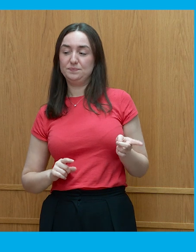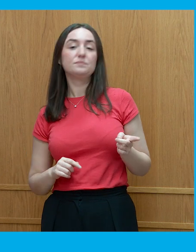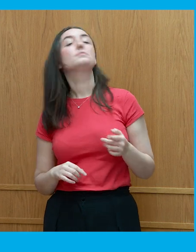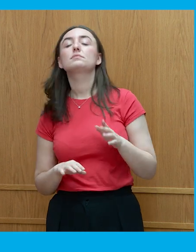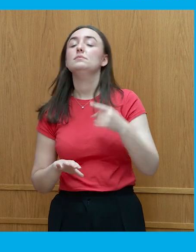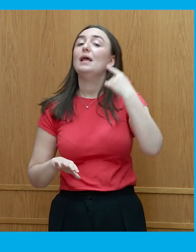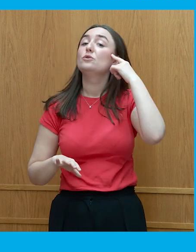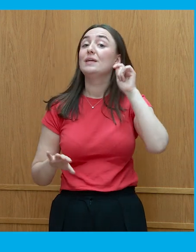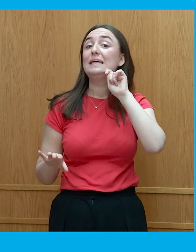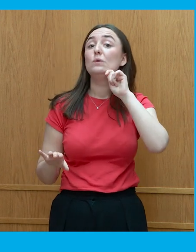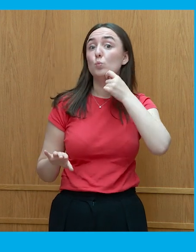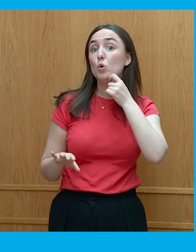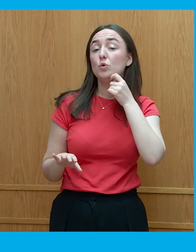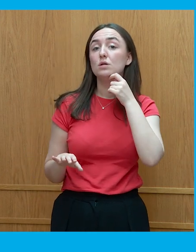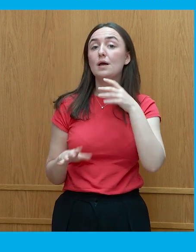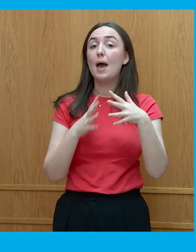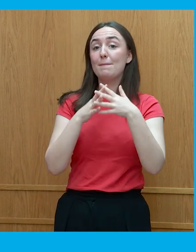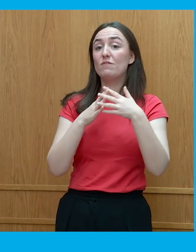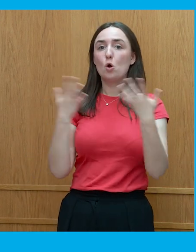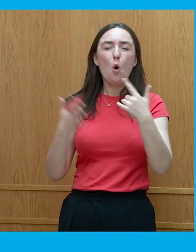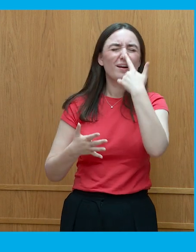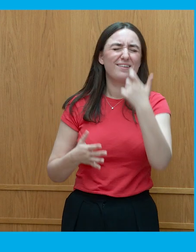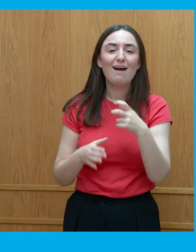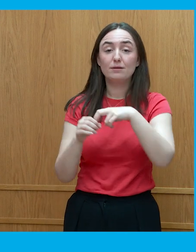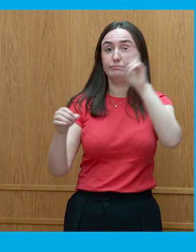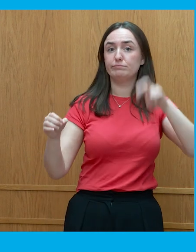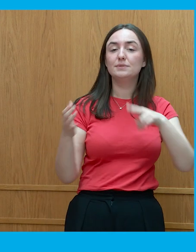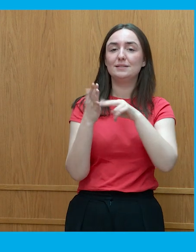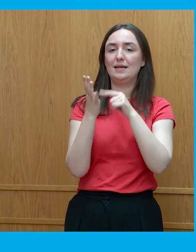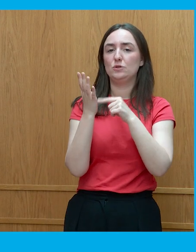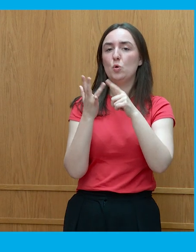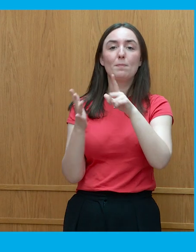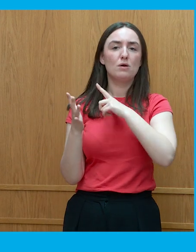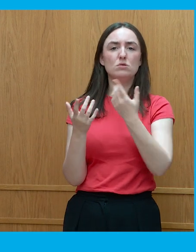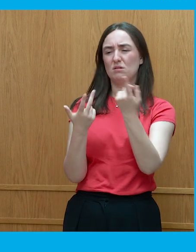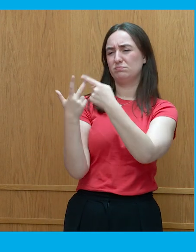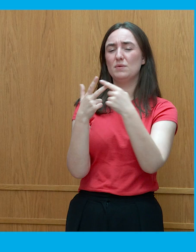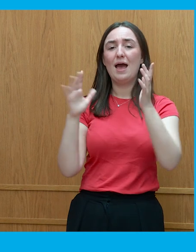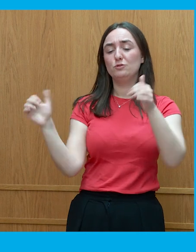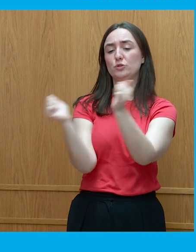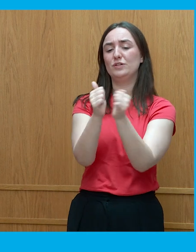think he can take the U.S. out of NATO because that would require the Senate and all sorts of other machinery. I don't think that's